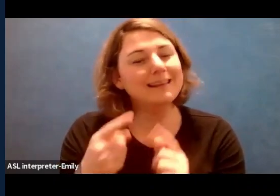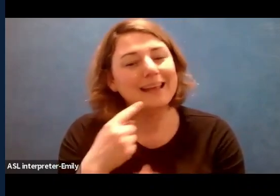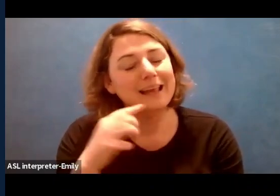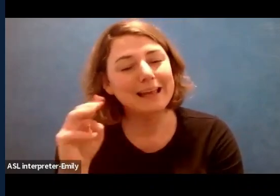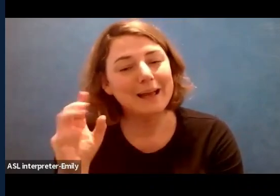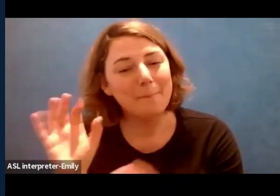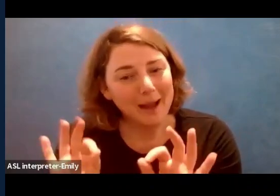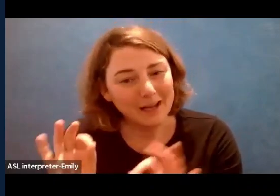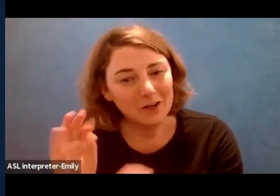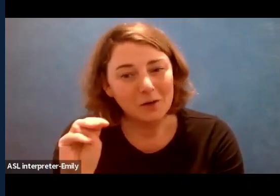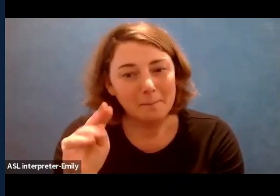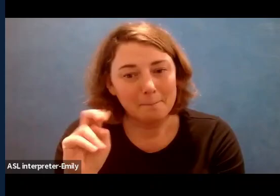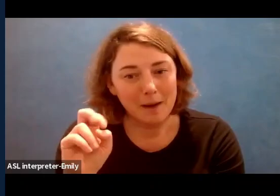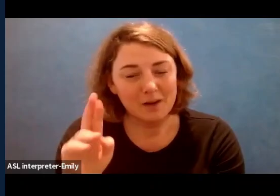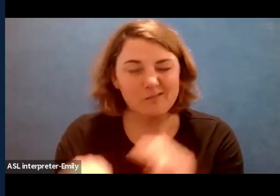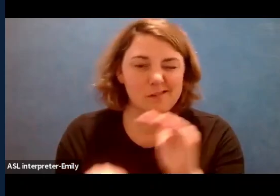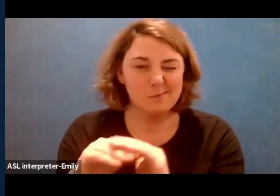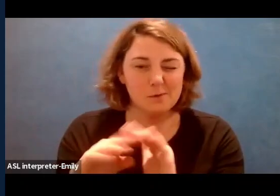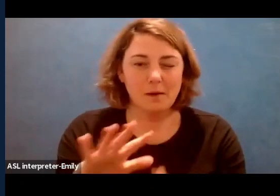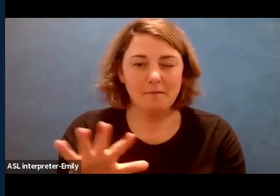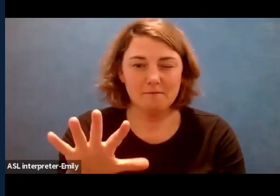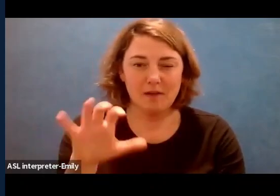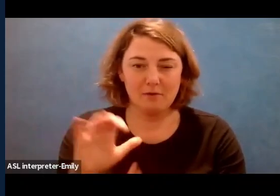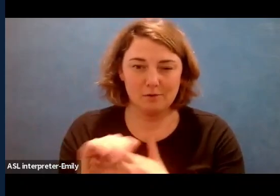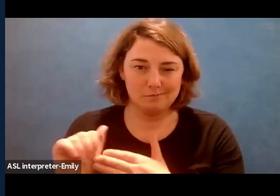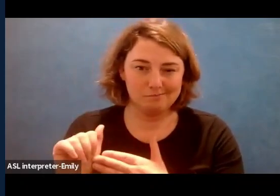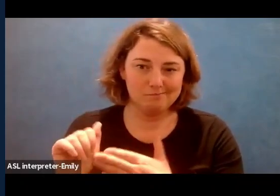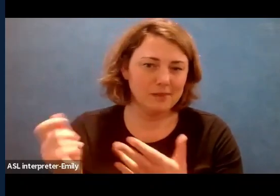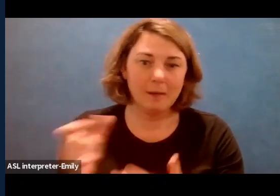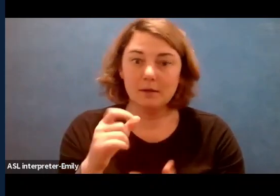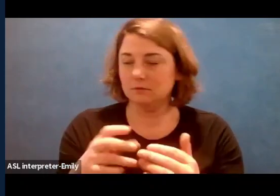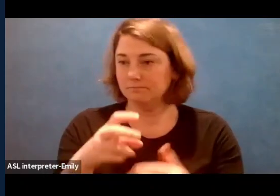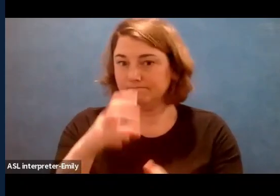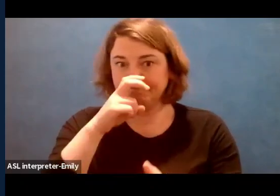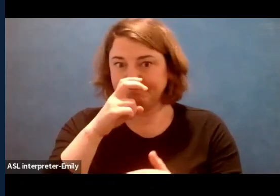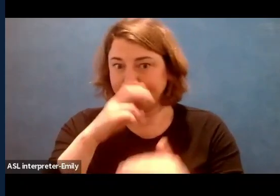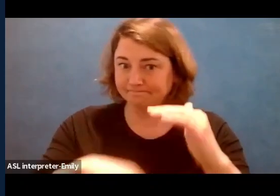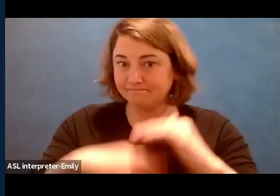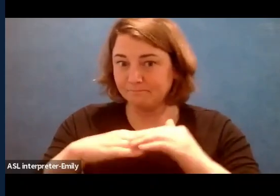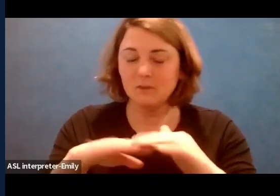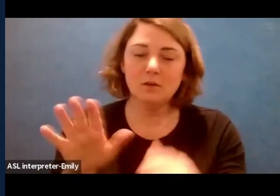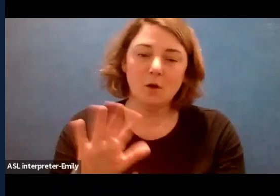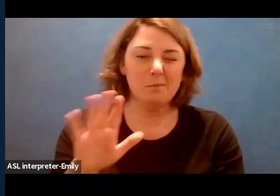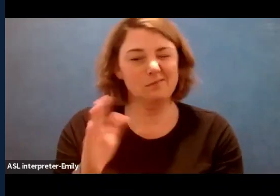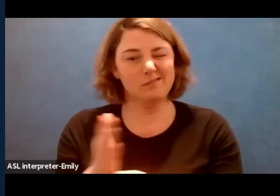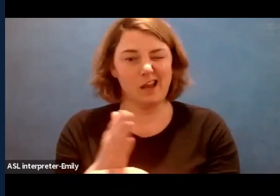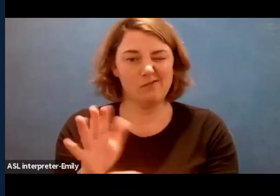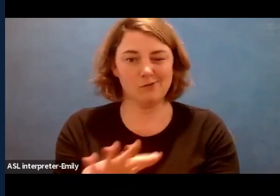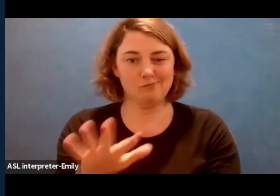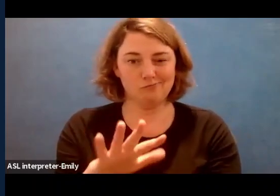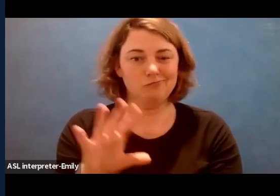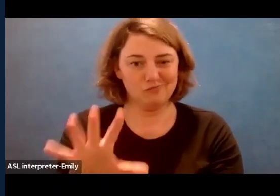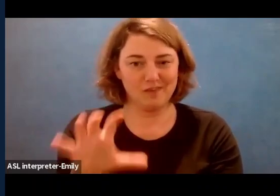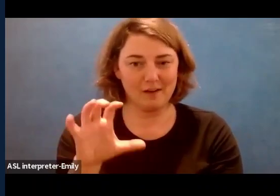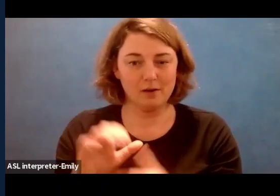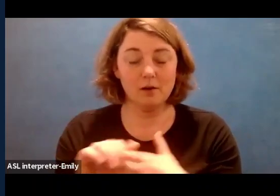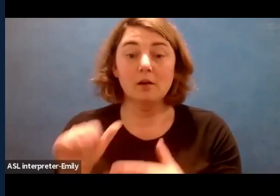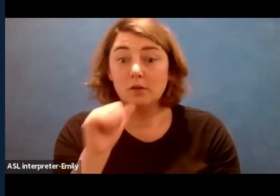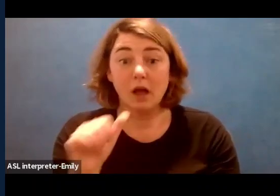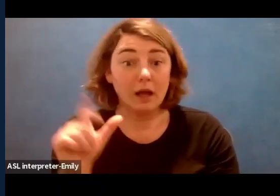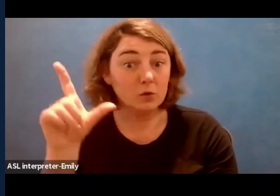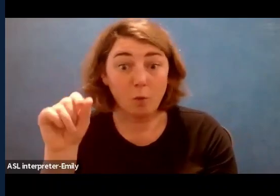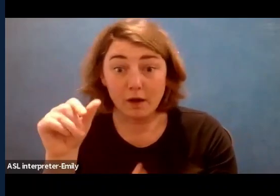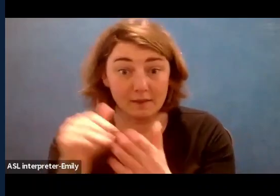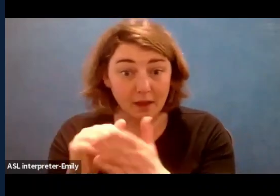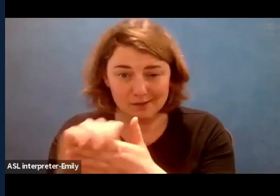mean up to about $500. That's not a hard limit, but that's kind of the average. So we're not talking about a $20,000